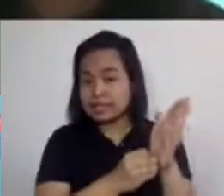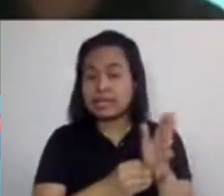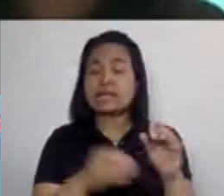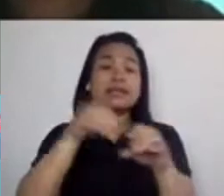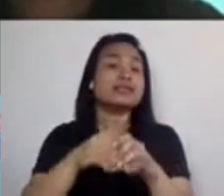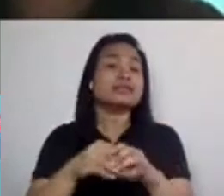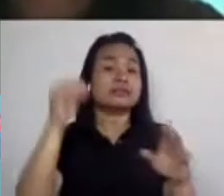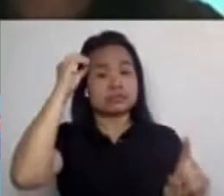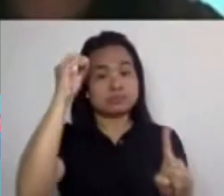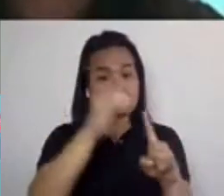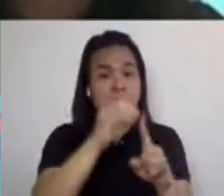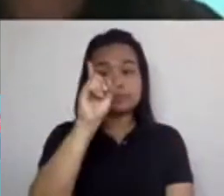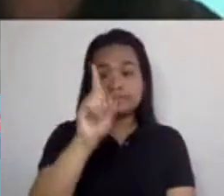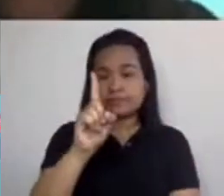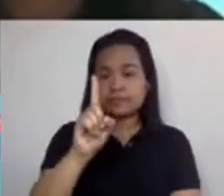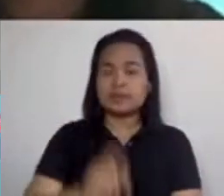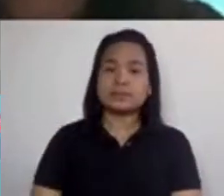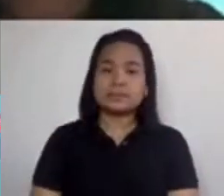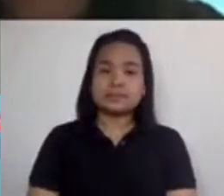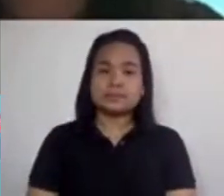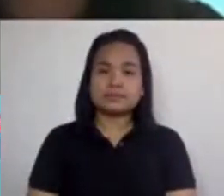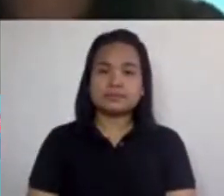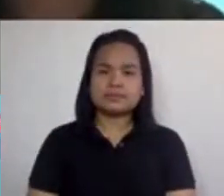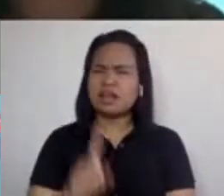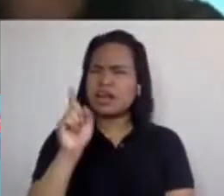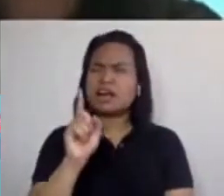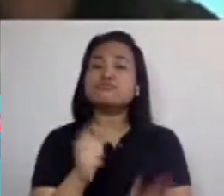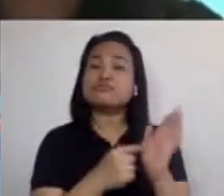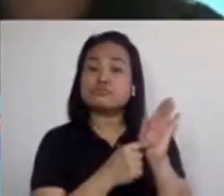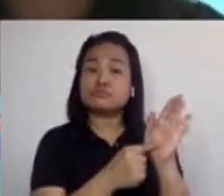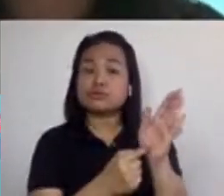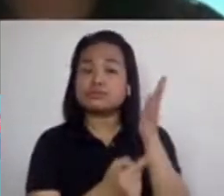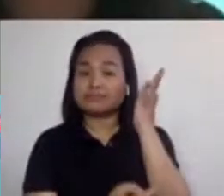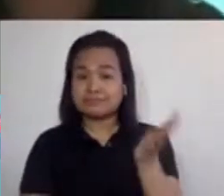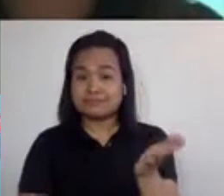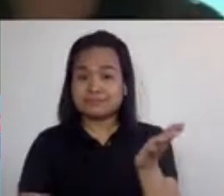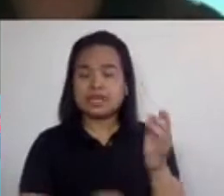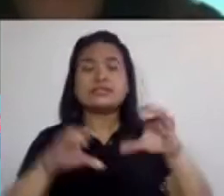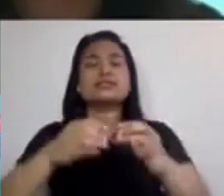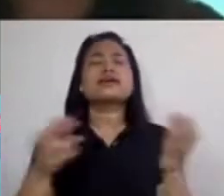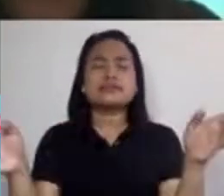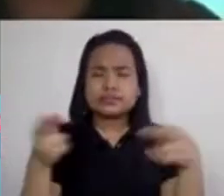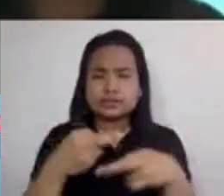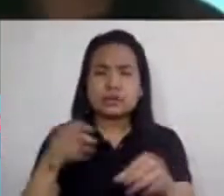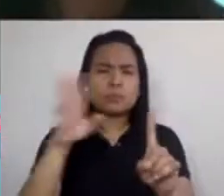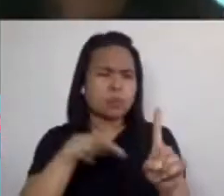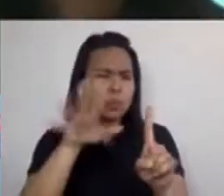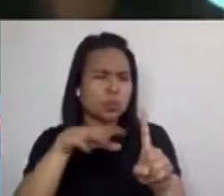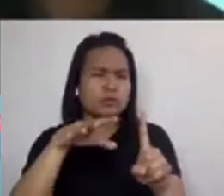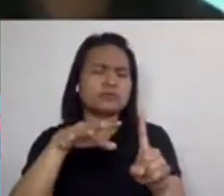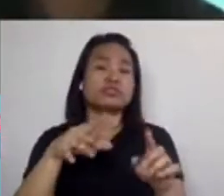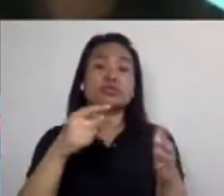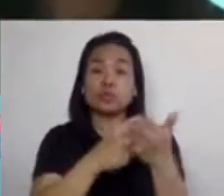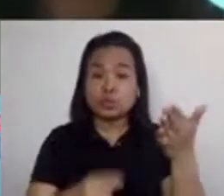So what is shown in your screen now is our classroom observation tool, or the COT RPMS rubric. And